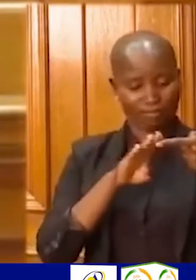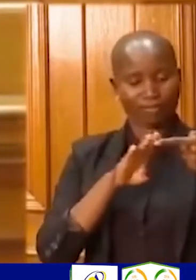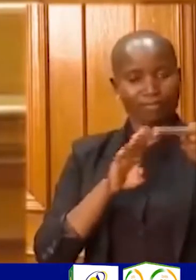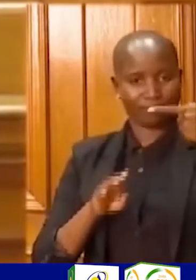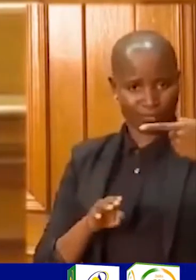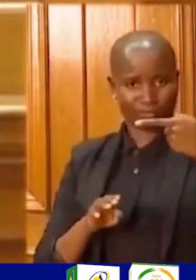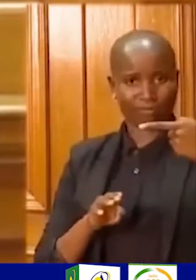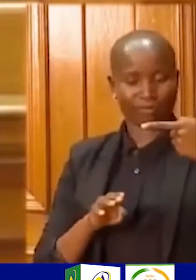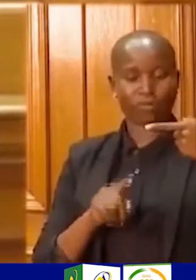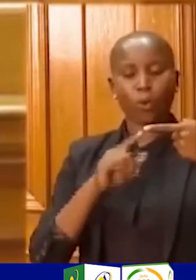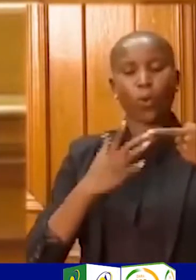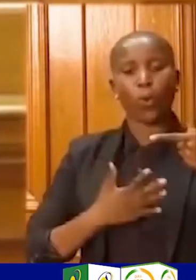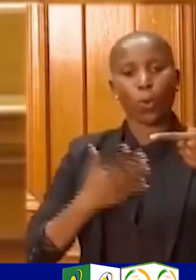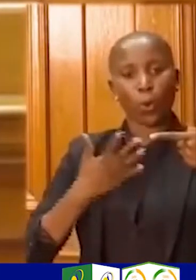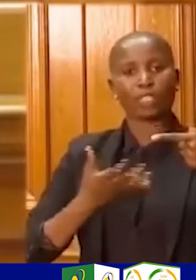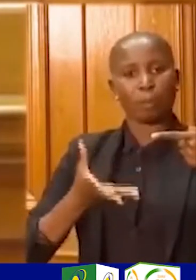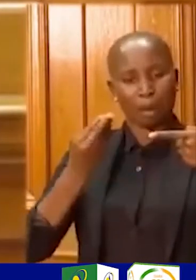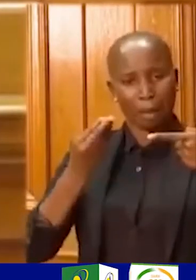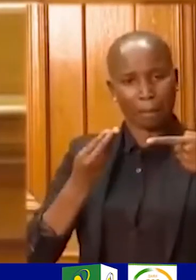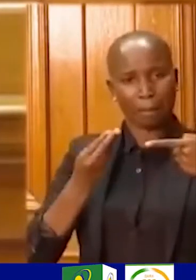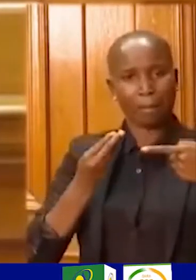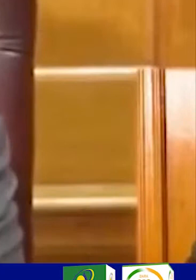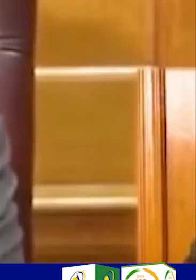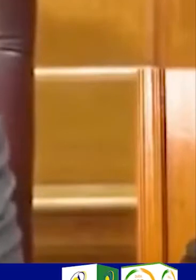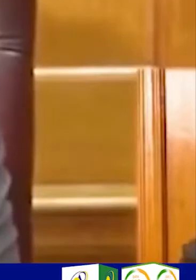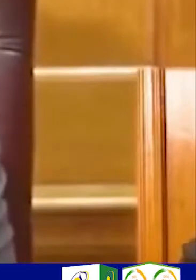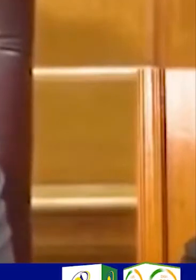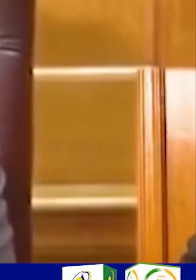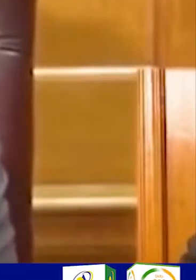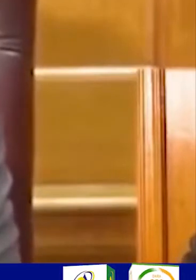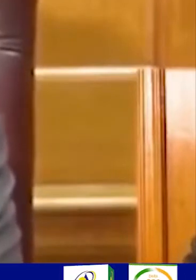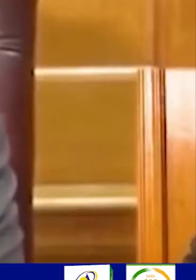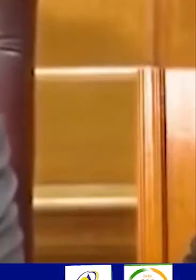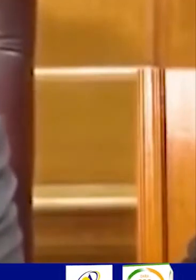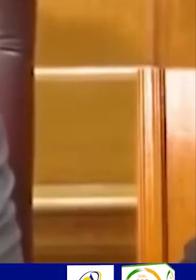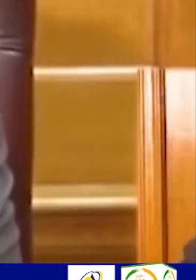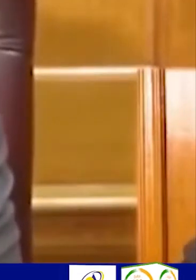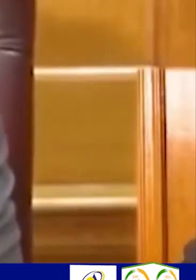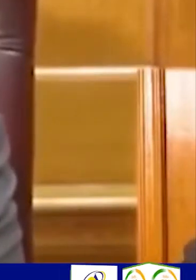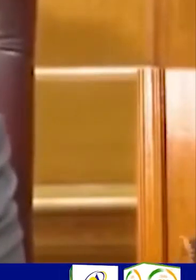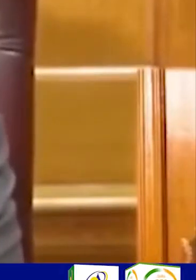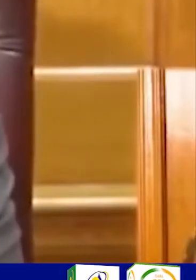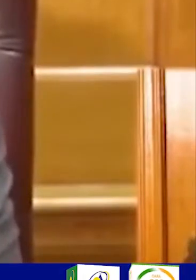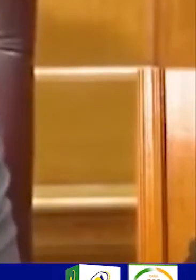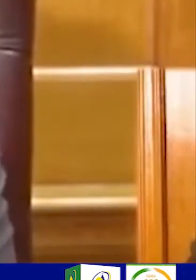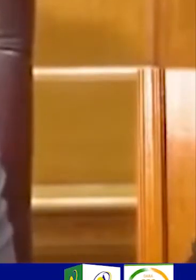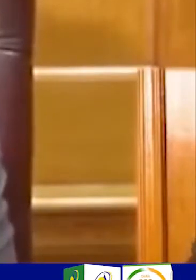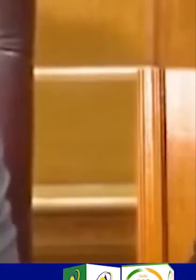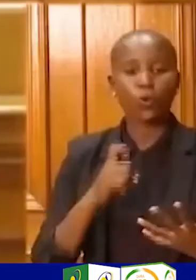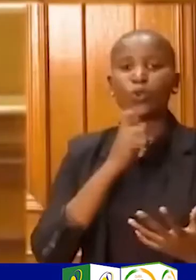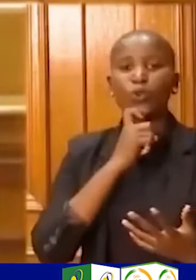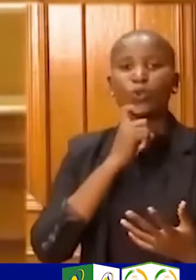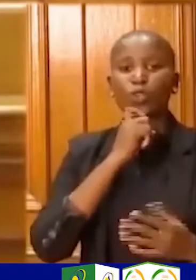strategy is to acquire enough vaccine doses to reach this population or herd